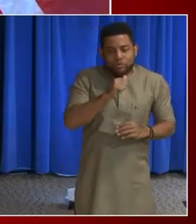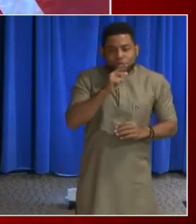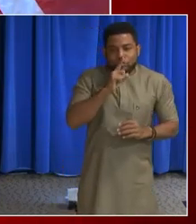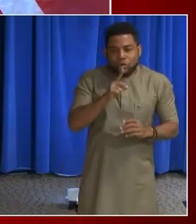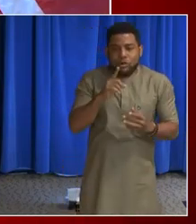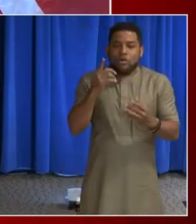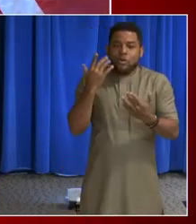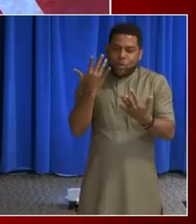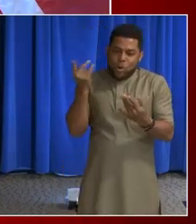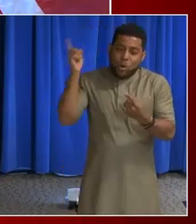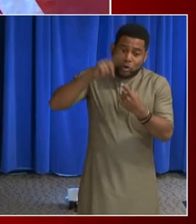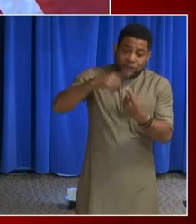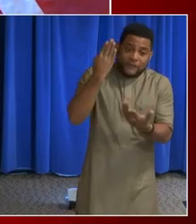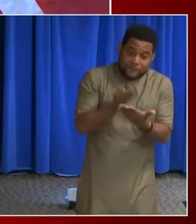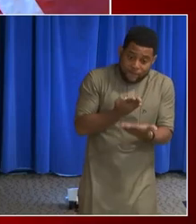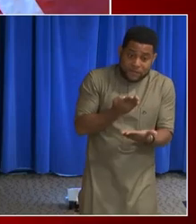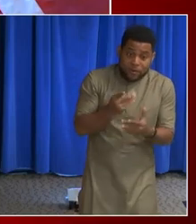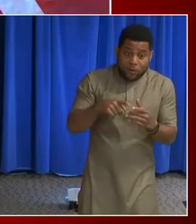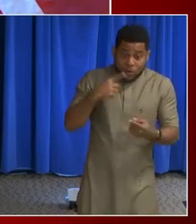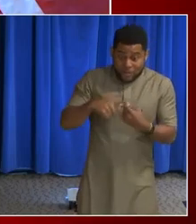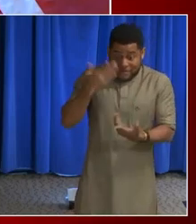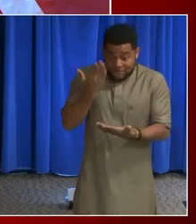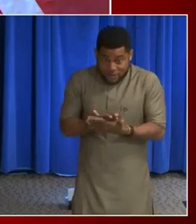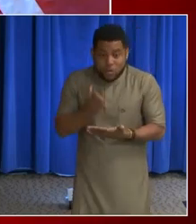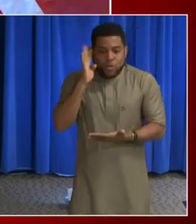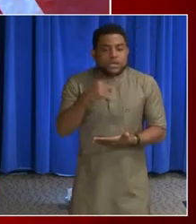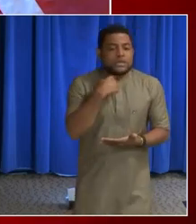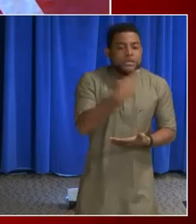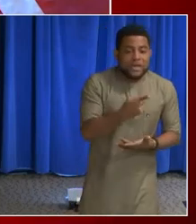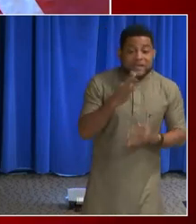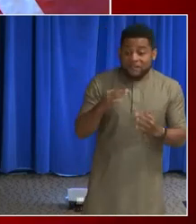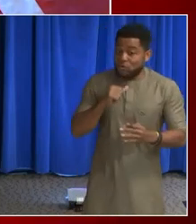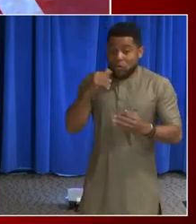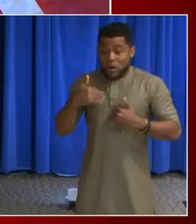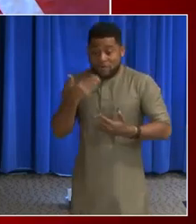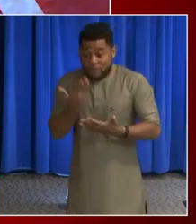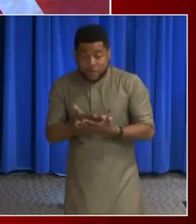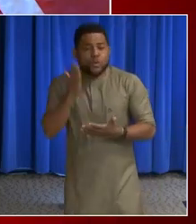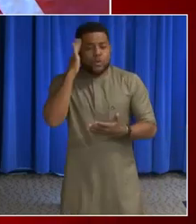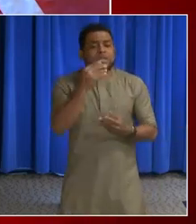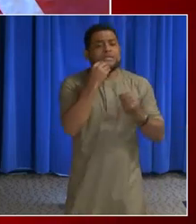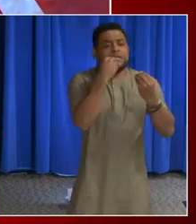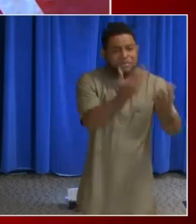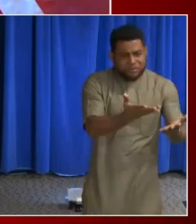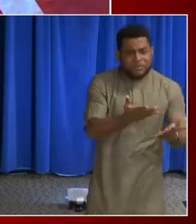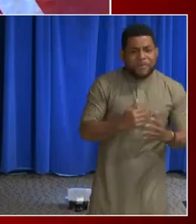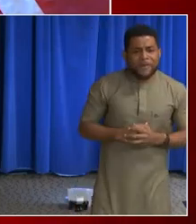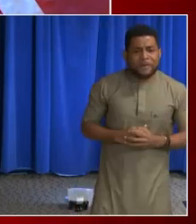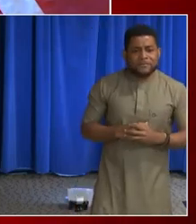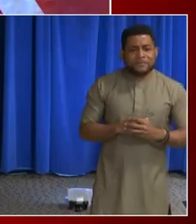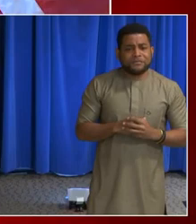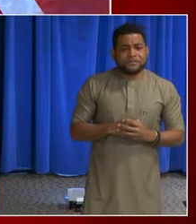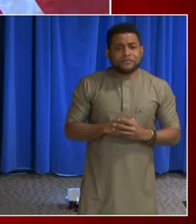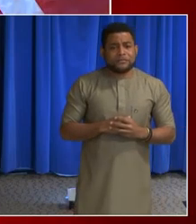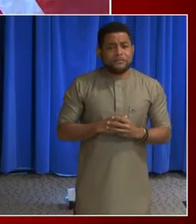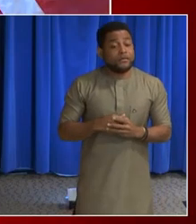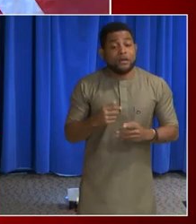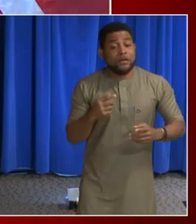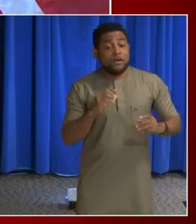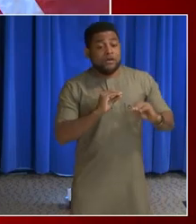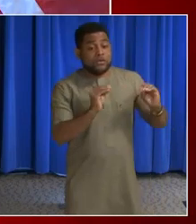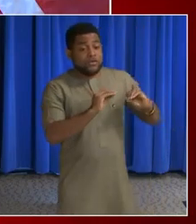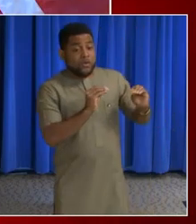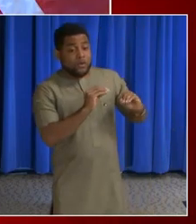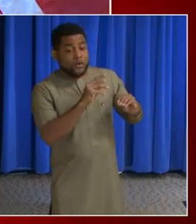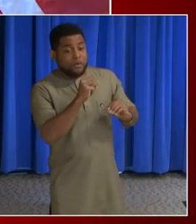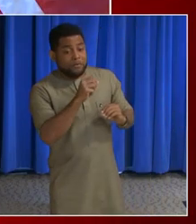we don't have it, I'll say we don't have it yet. So let me ask you this question. Yes, ma'am. There were no markings put down around that